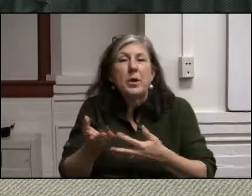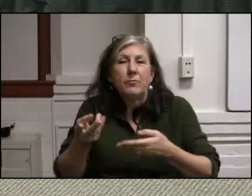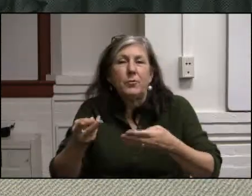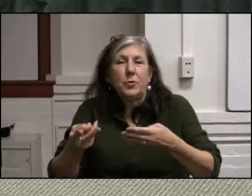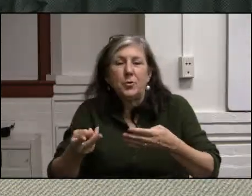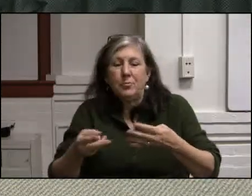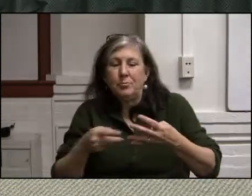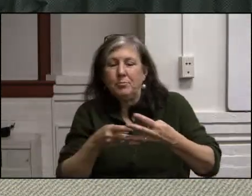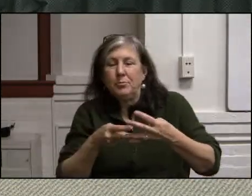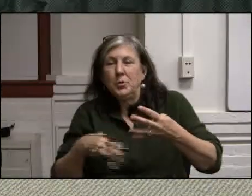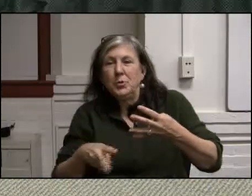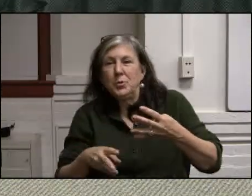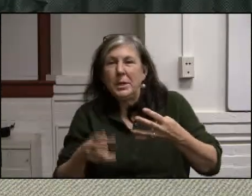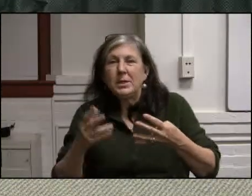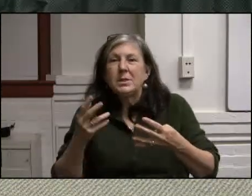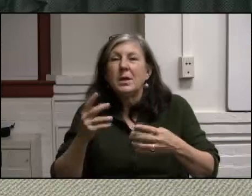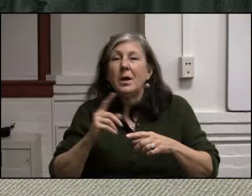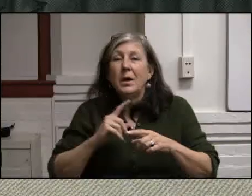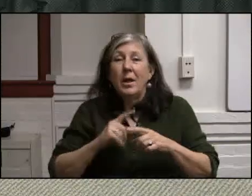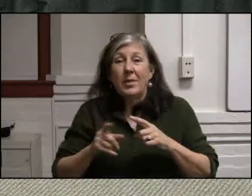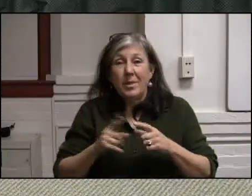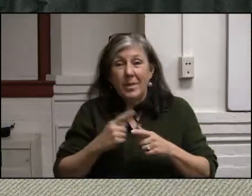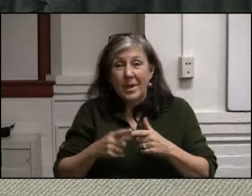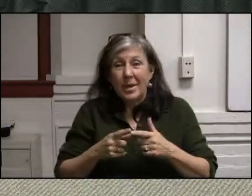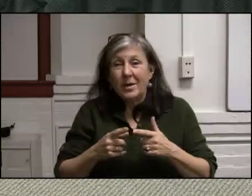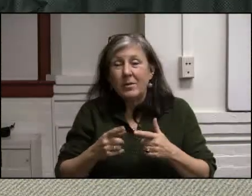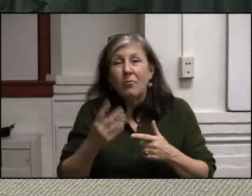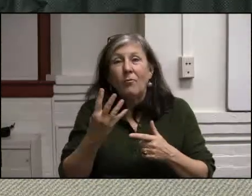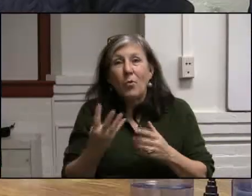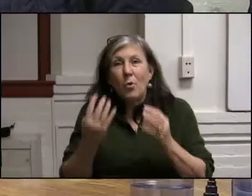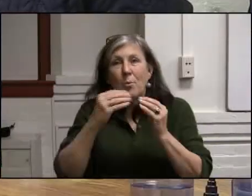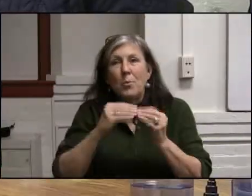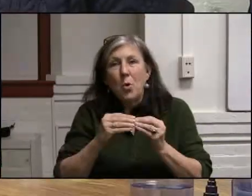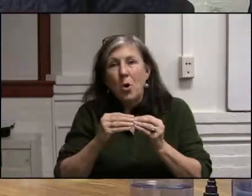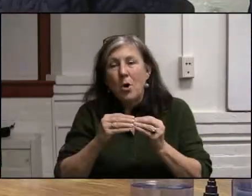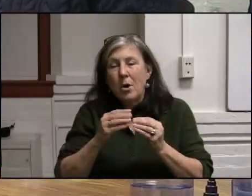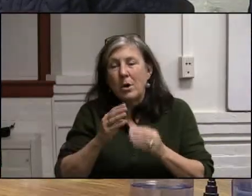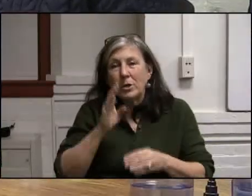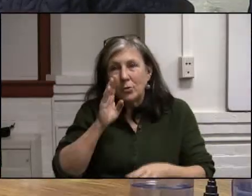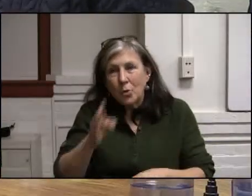of weeks, and then it's 4 more in a row. I get that that's onerous.